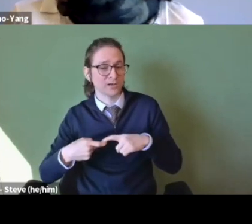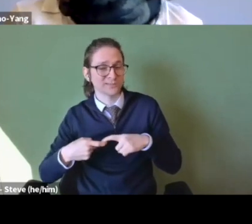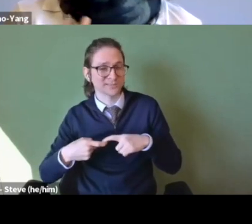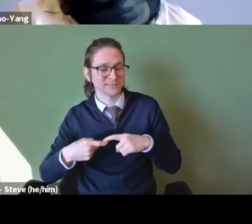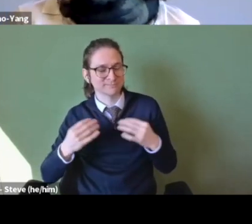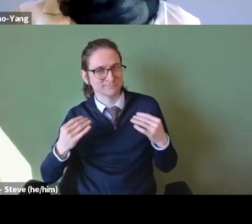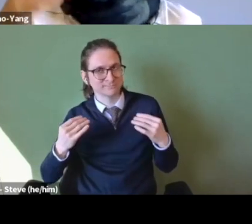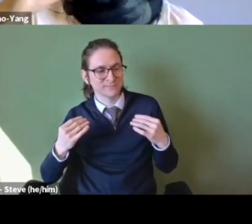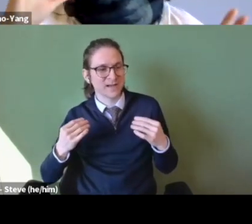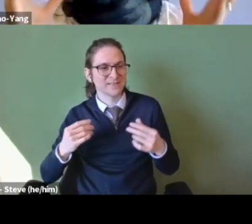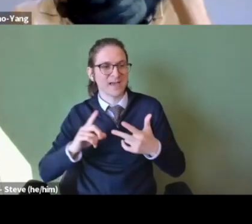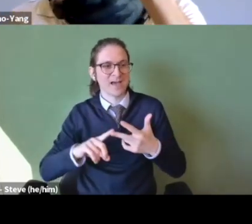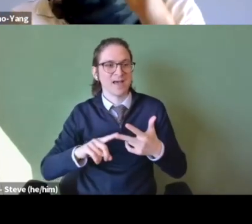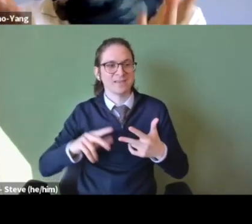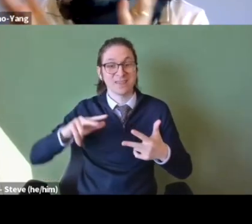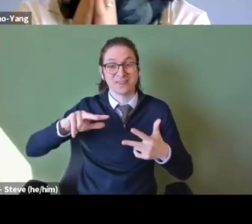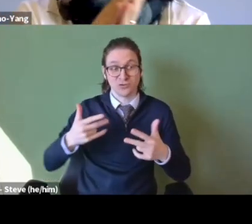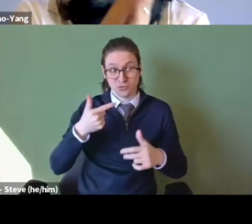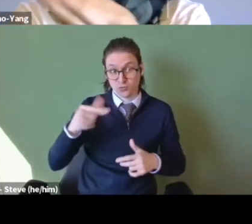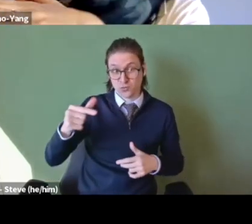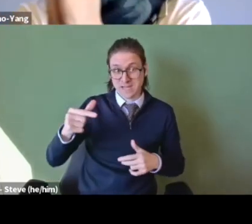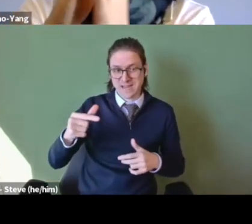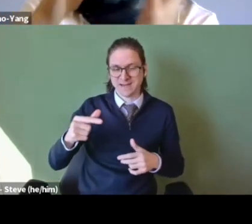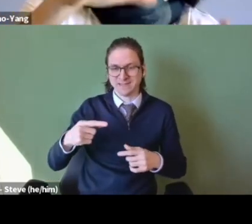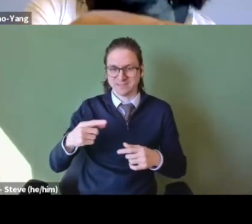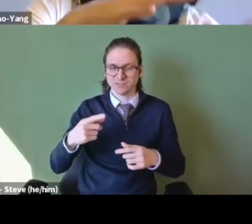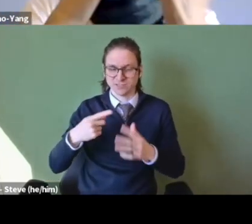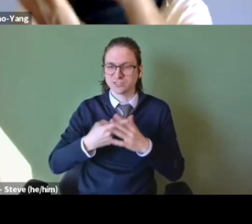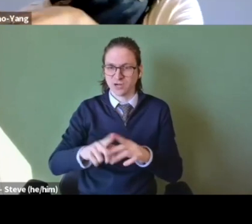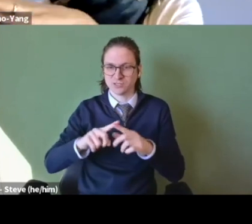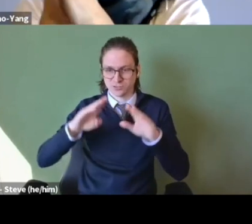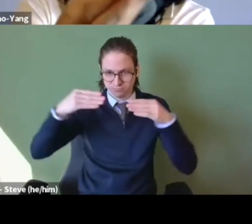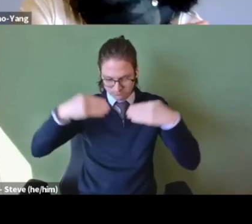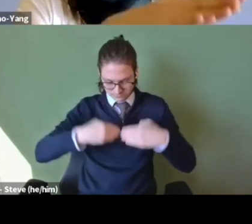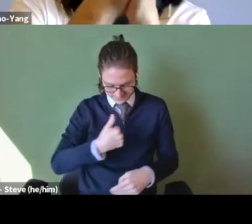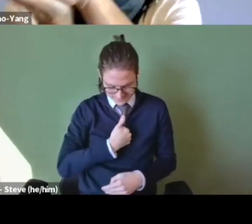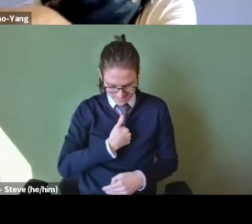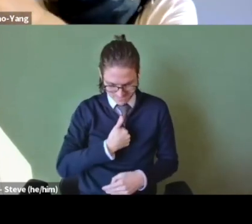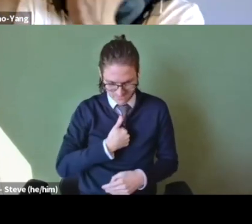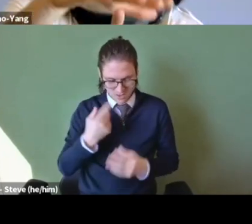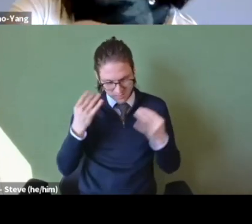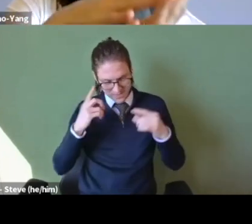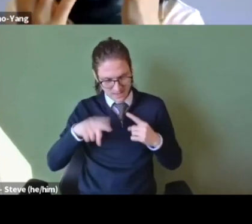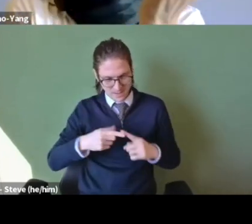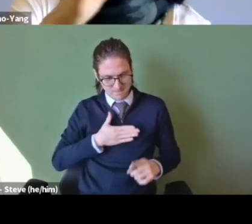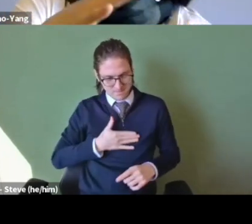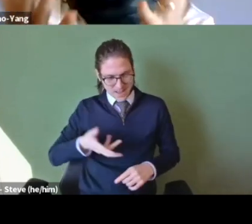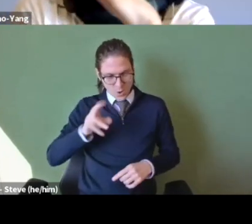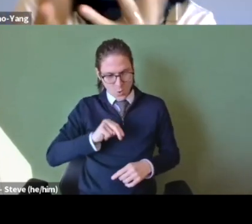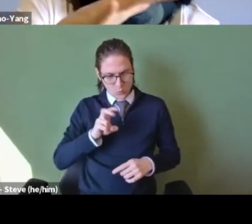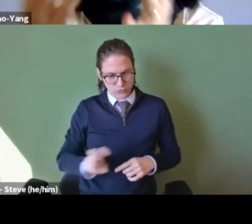makes me think about my own journey. And we see that a lot. We see this kind of self and other being sort